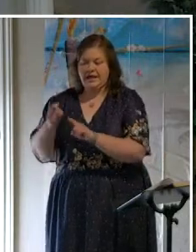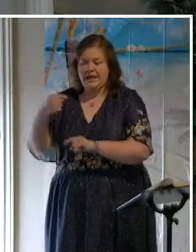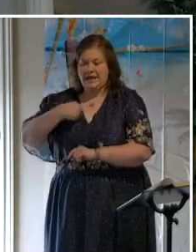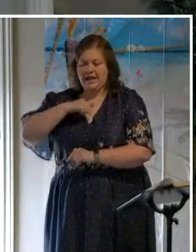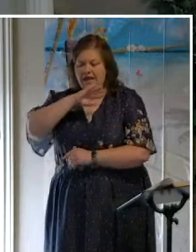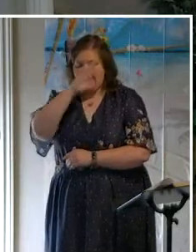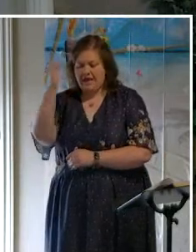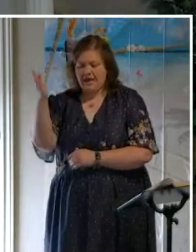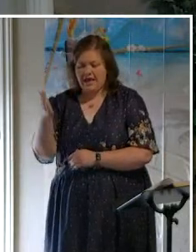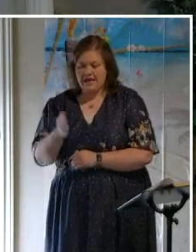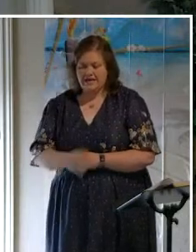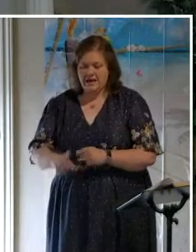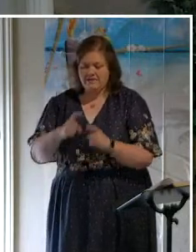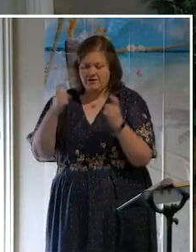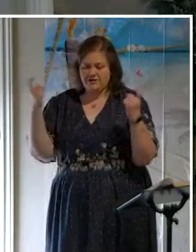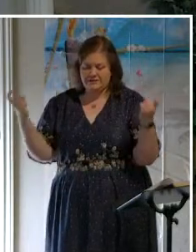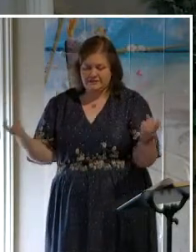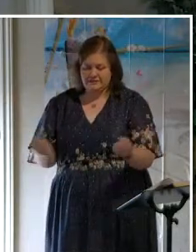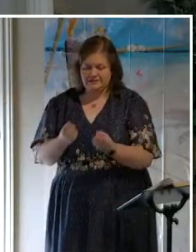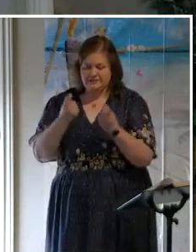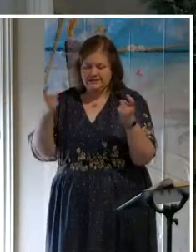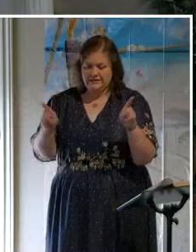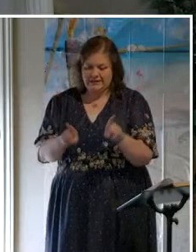Justify had never sinned.